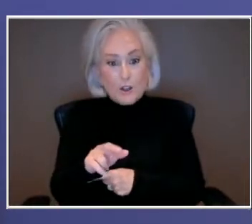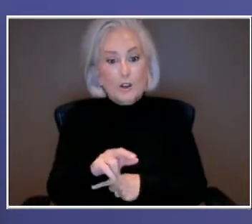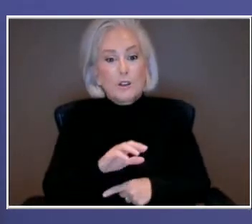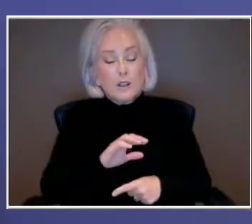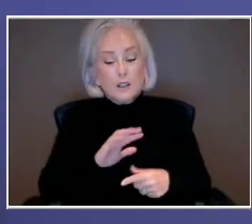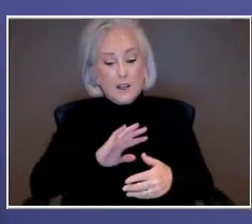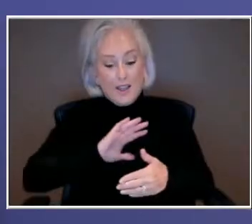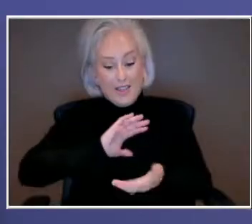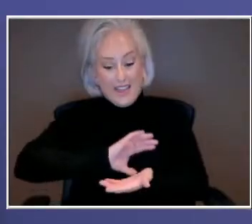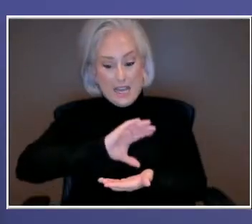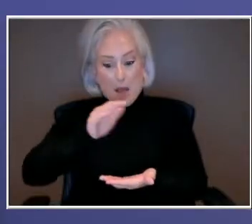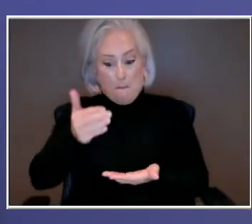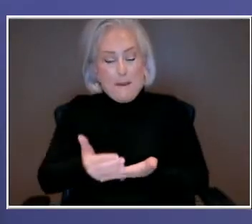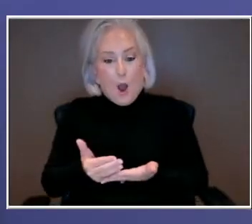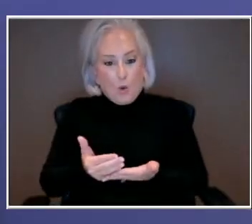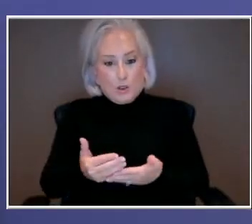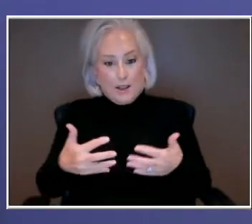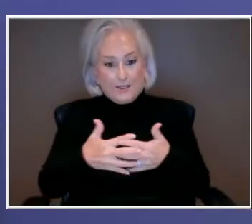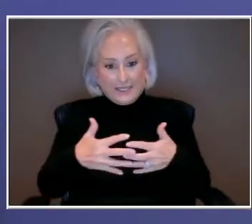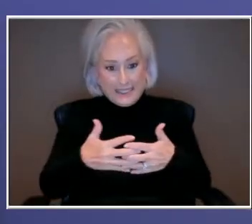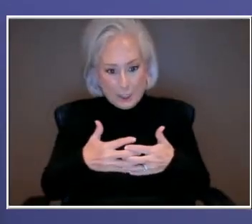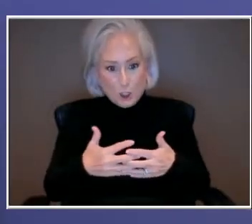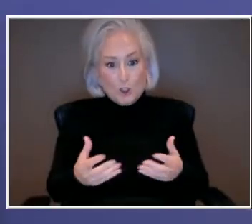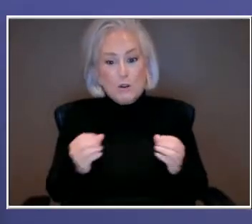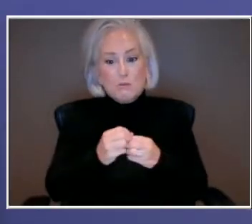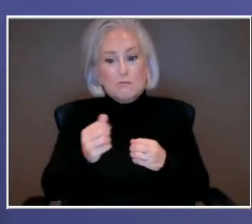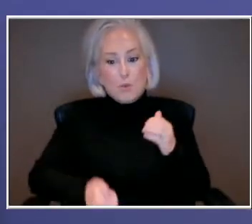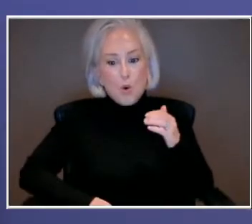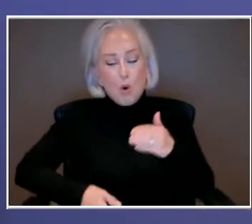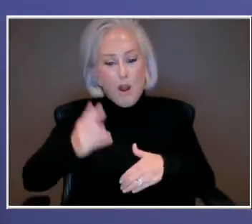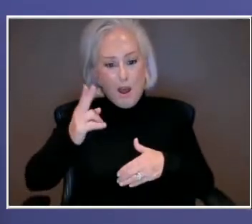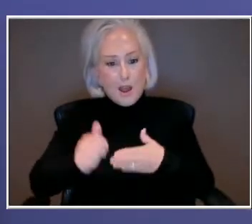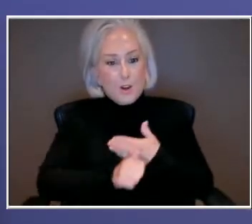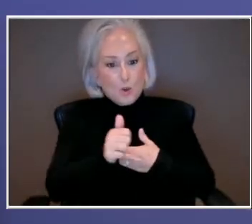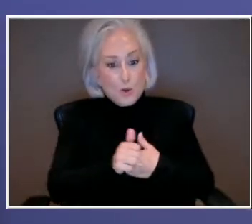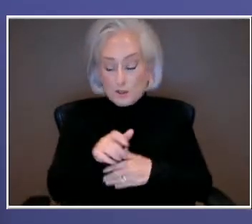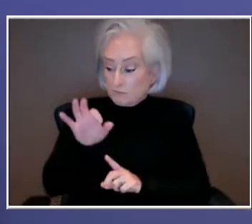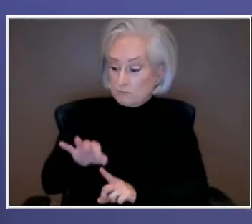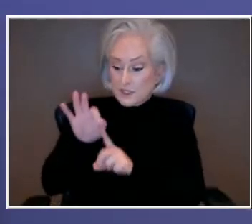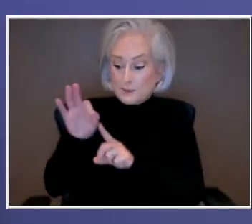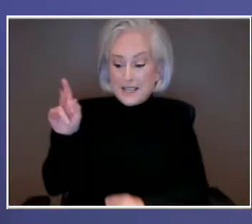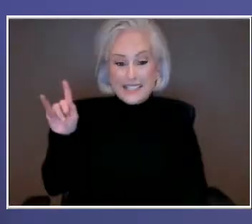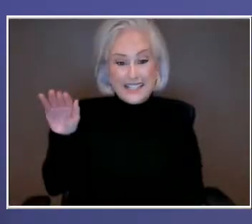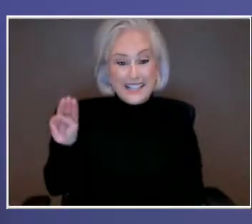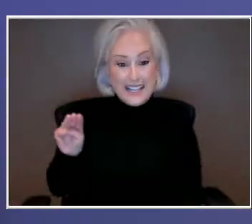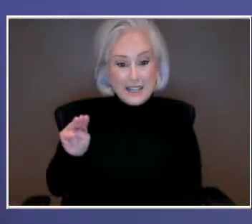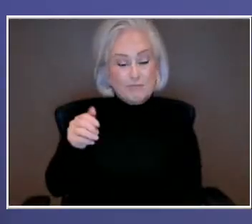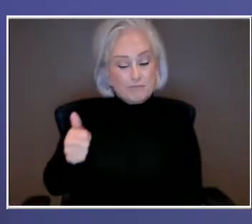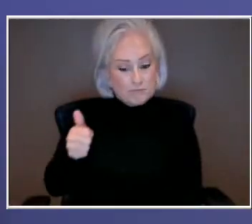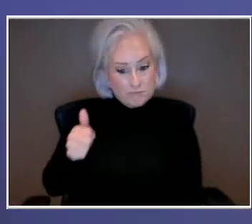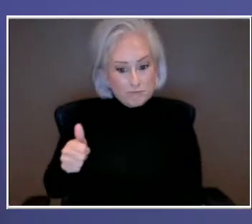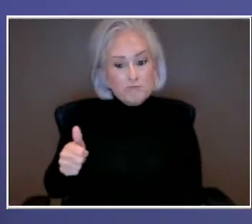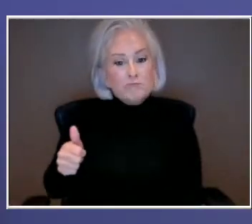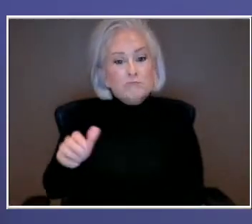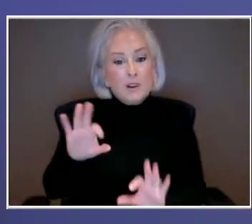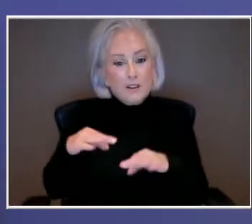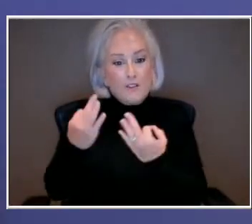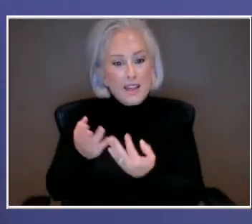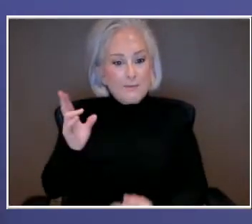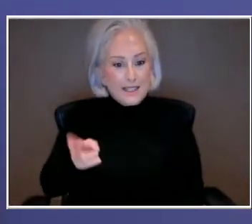have, the higher that your risk, especially in someone like Kim, who has family history or other